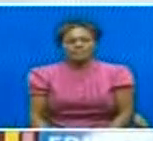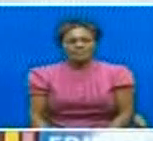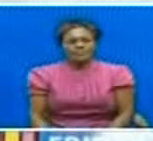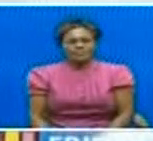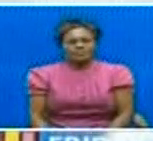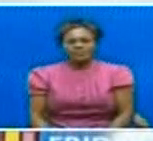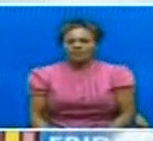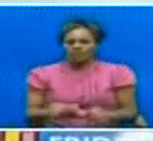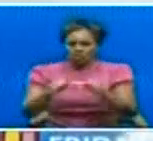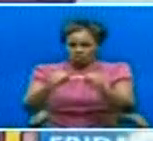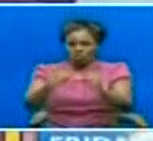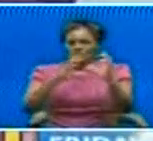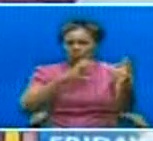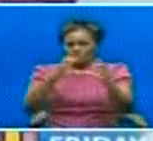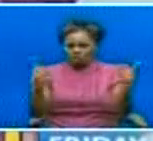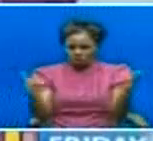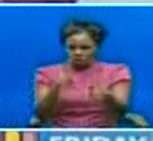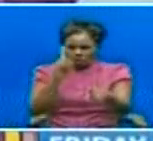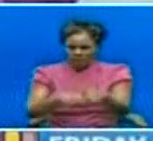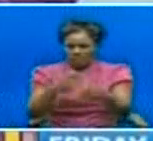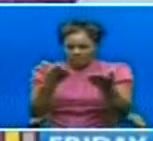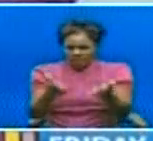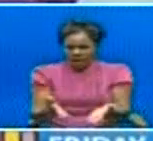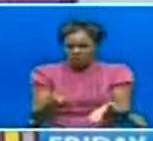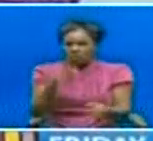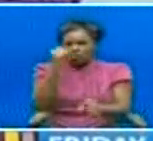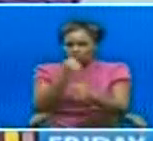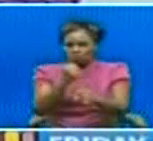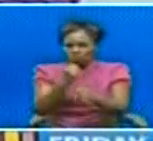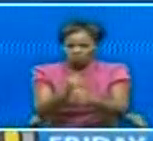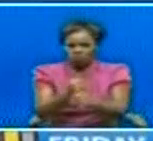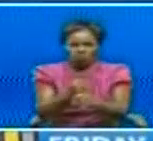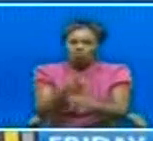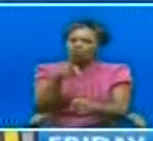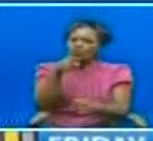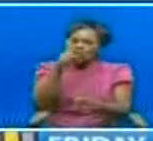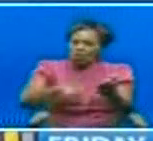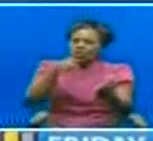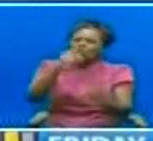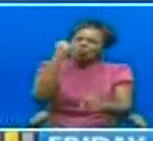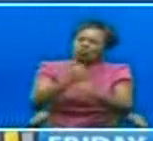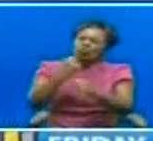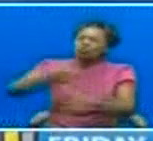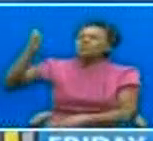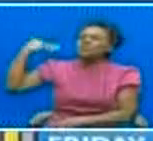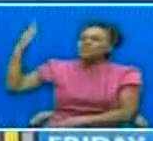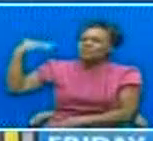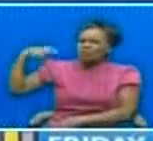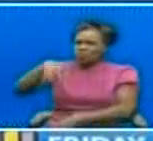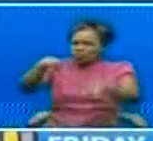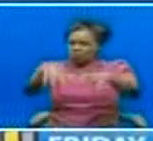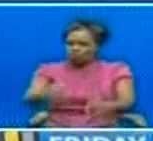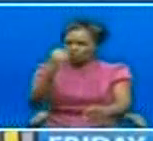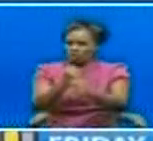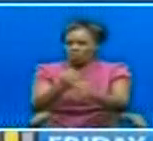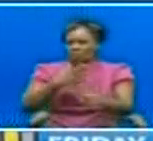that. Well, we'll continue this conversation in a short while. But for now, I want you to do what you used to do. And please don't take my job. So if